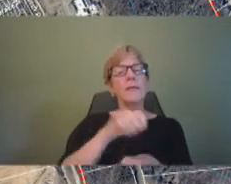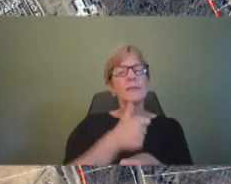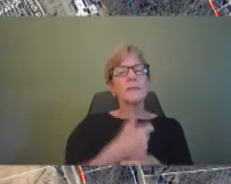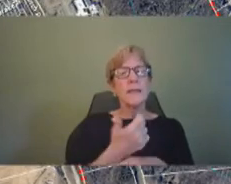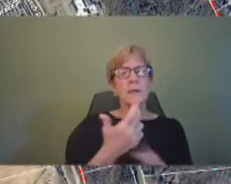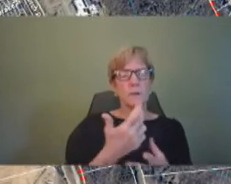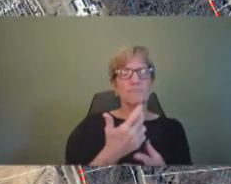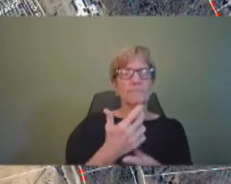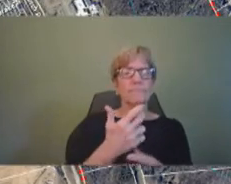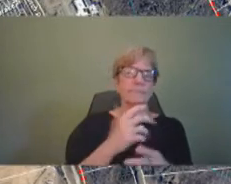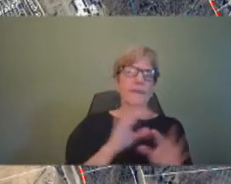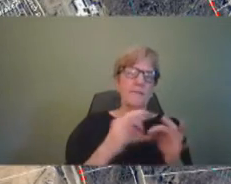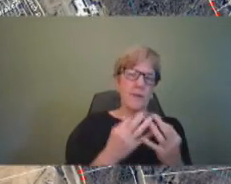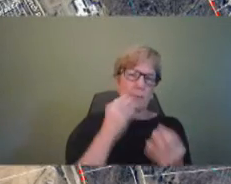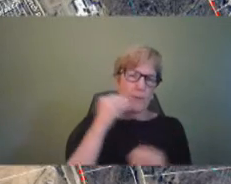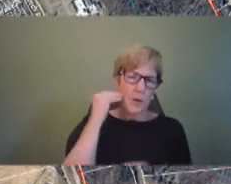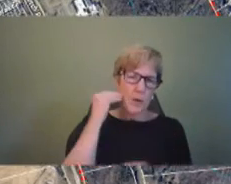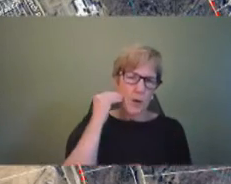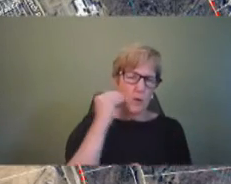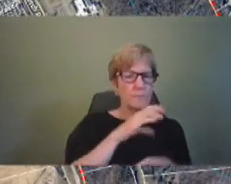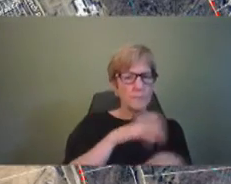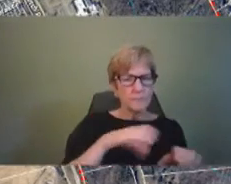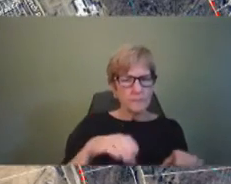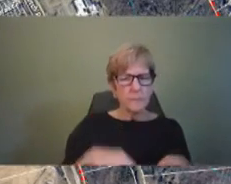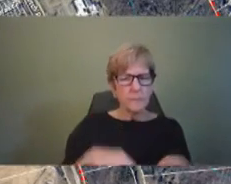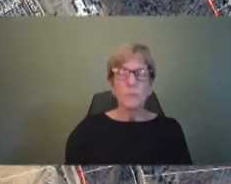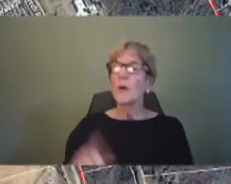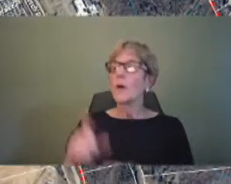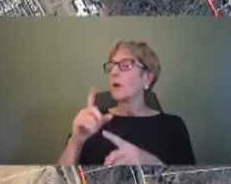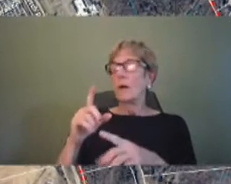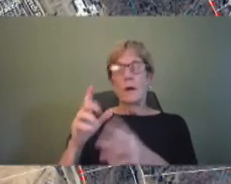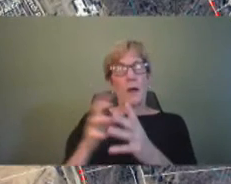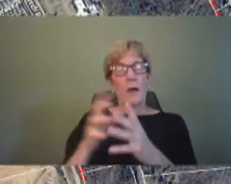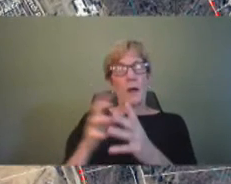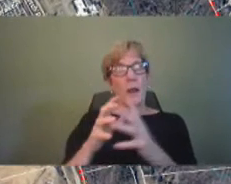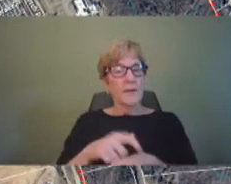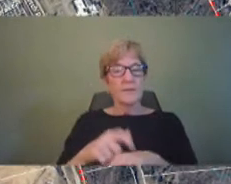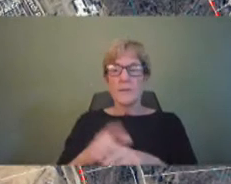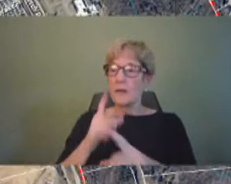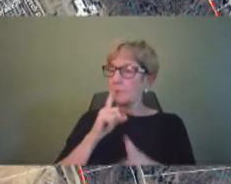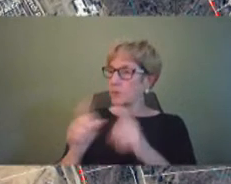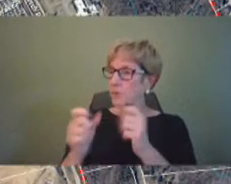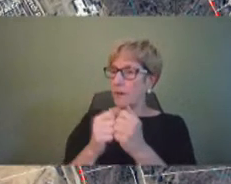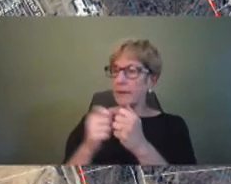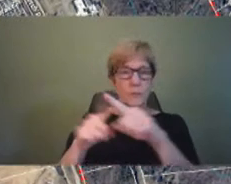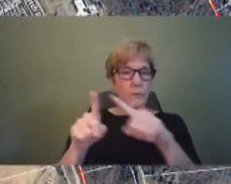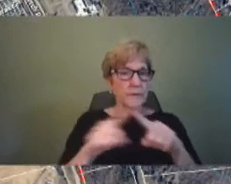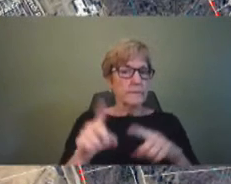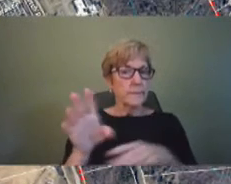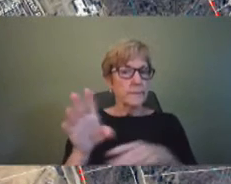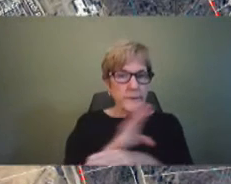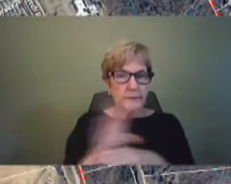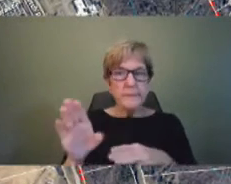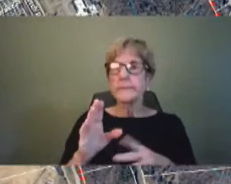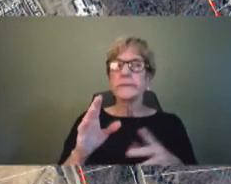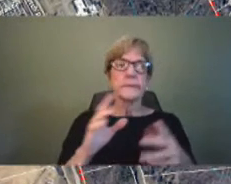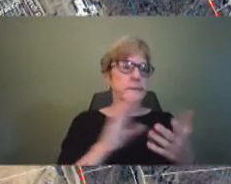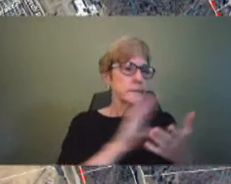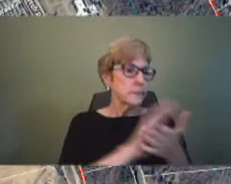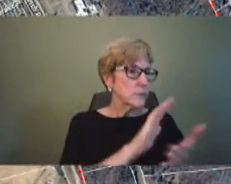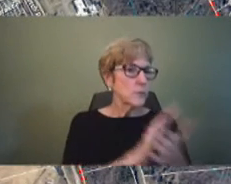we spent a lot of time coordinating with multiple entities I think this is a very good example uh of a development team uh